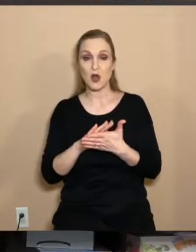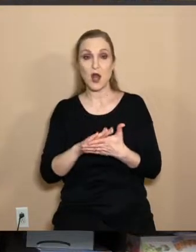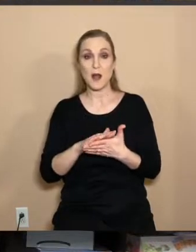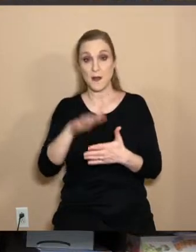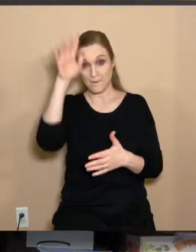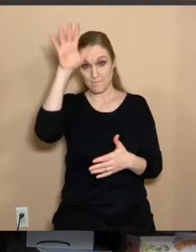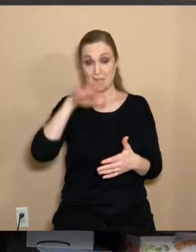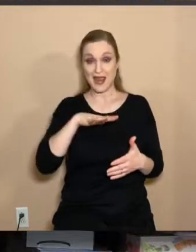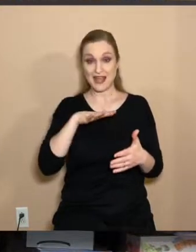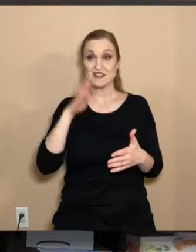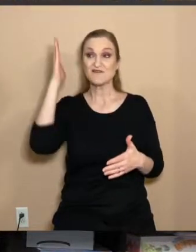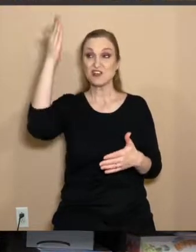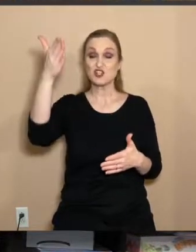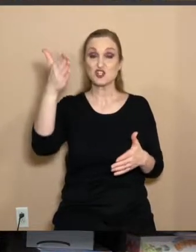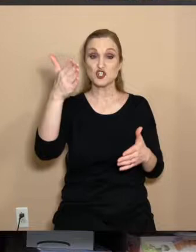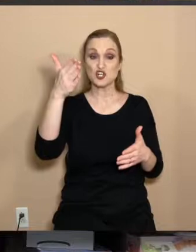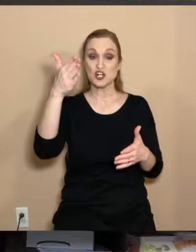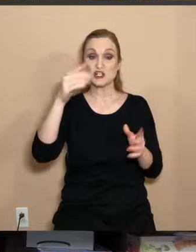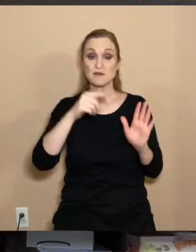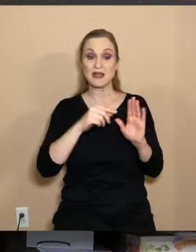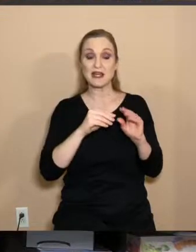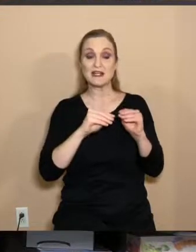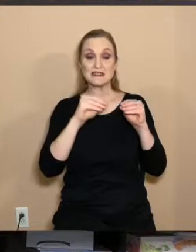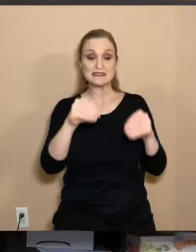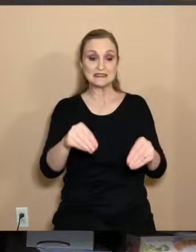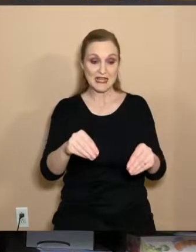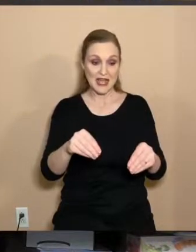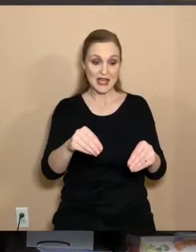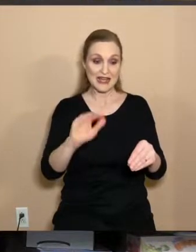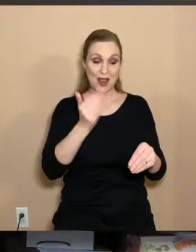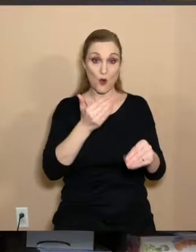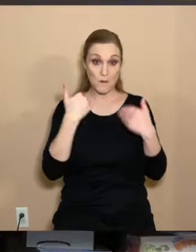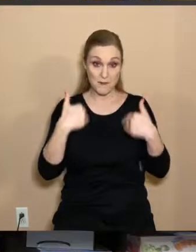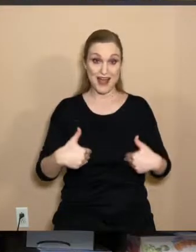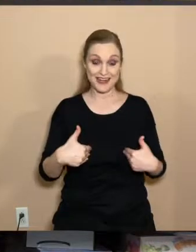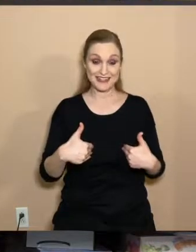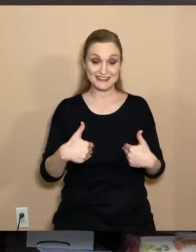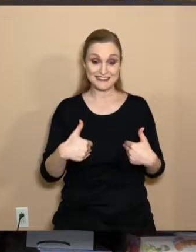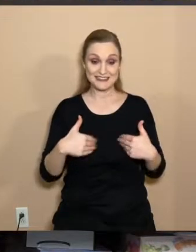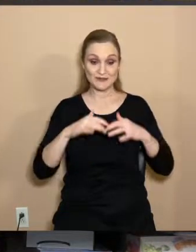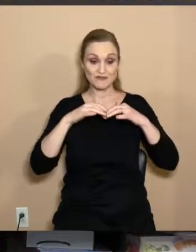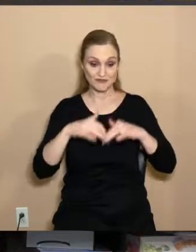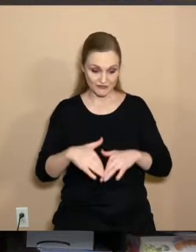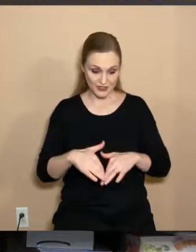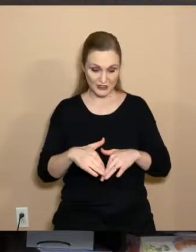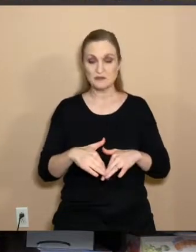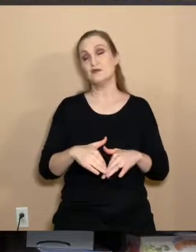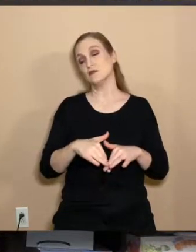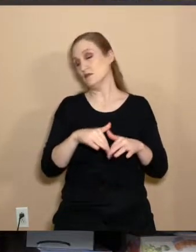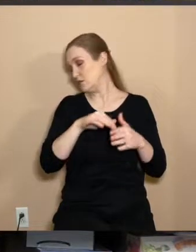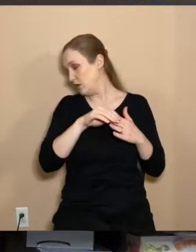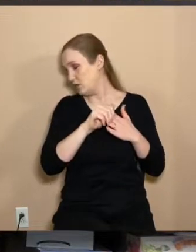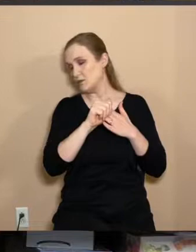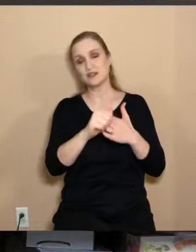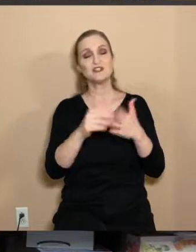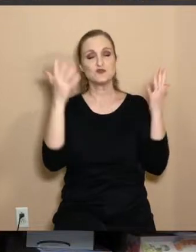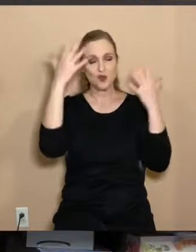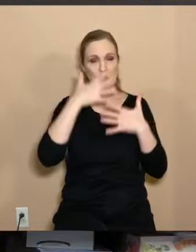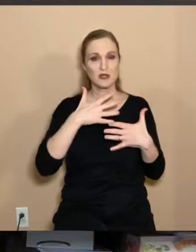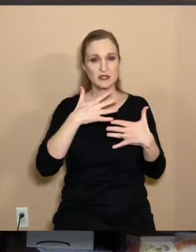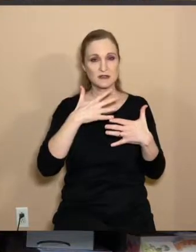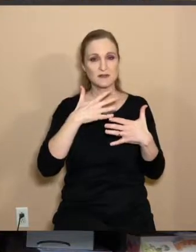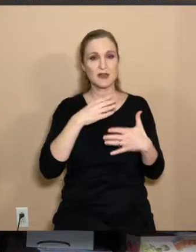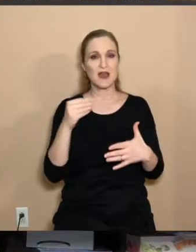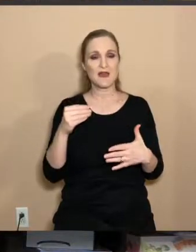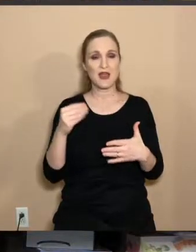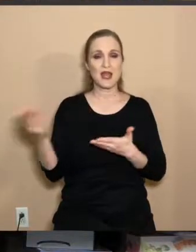destiny has been set to where, our bodies decay and it leads to darkness. And that,